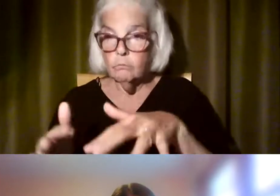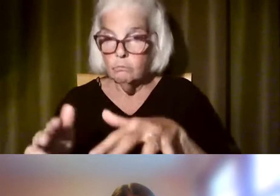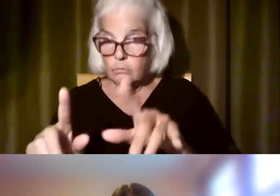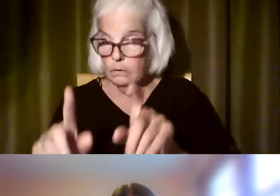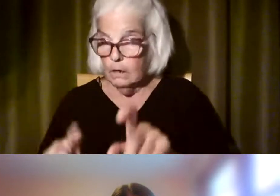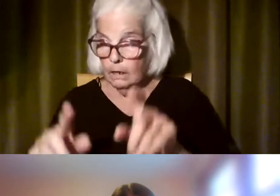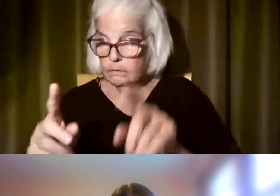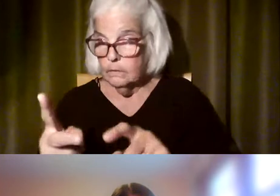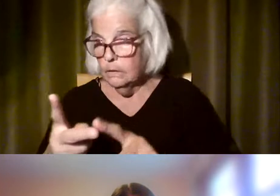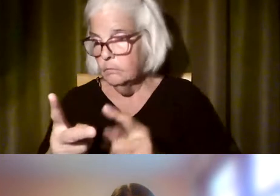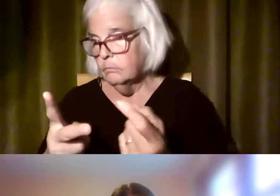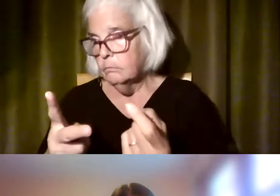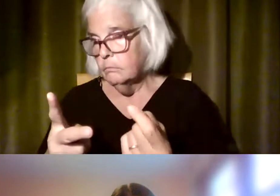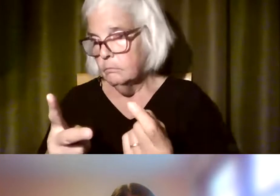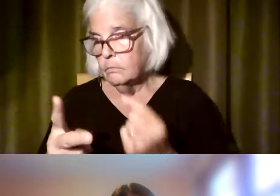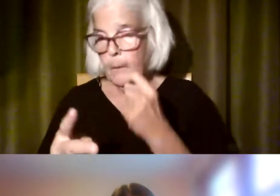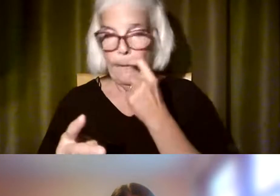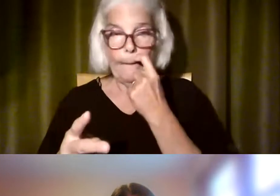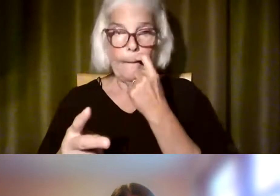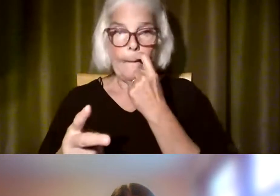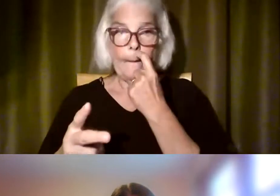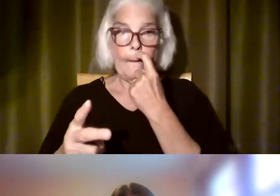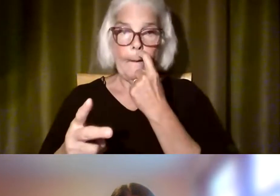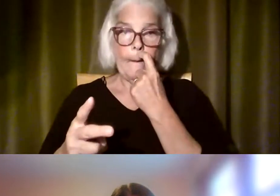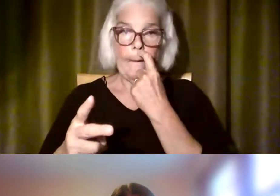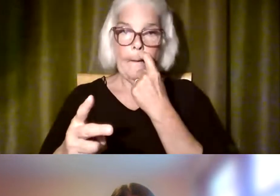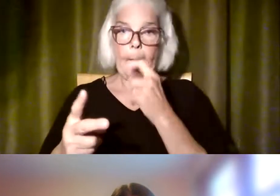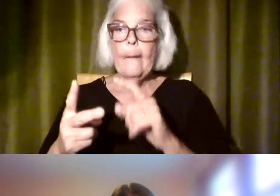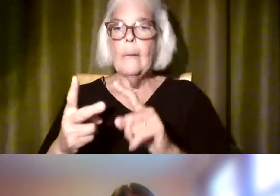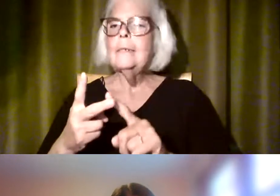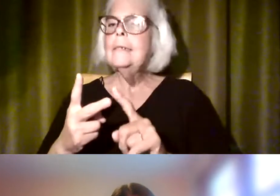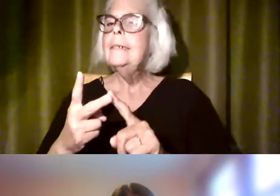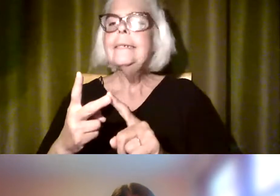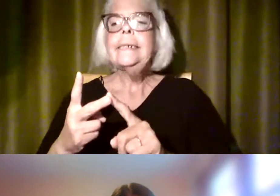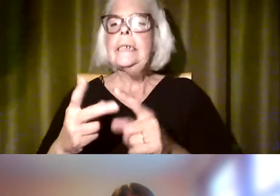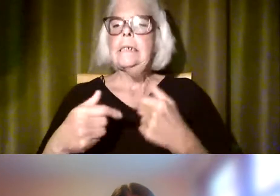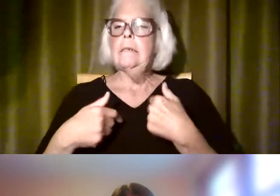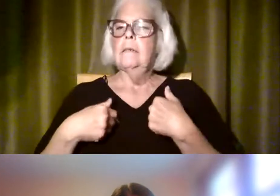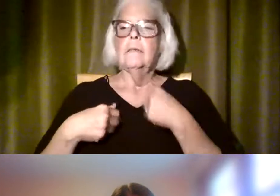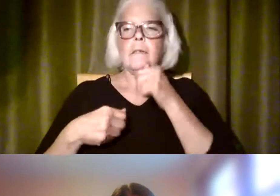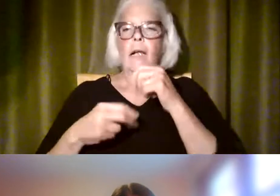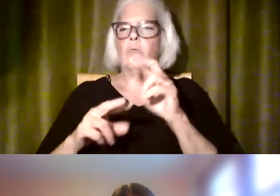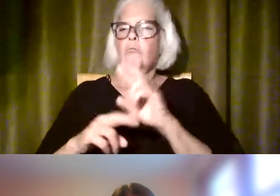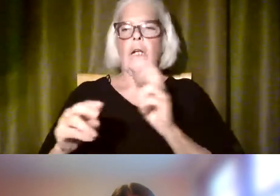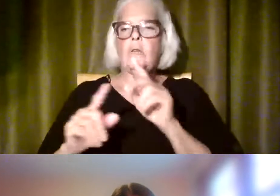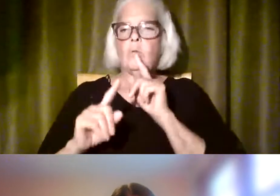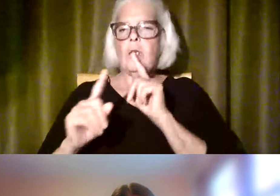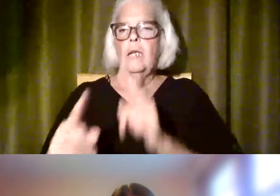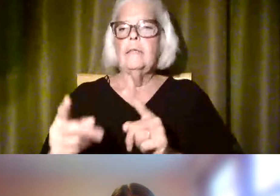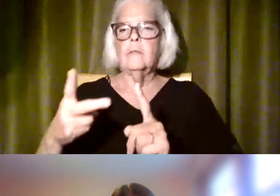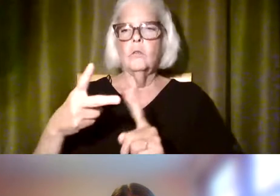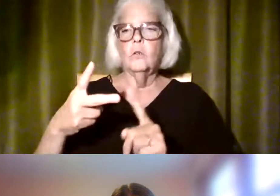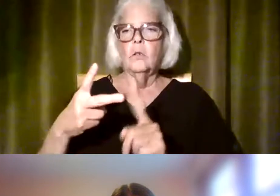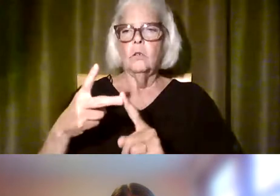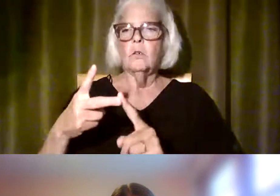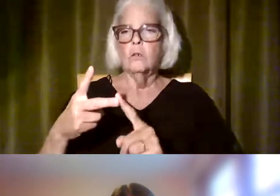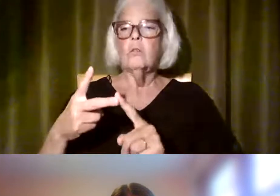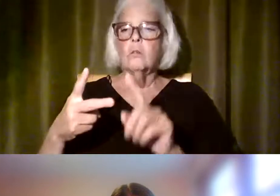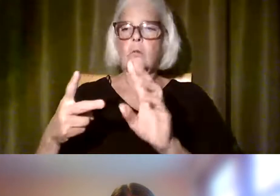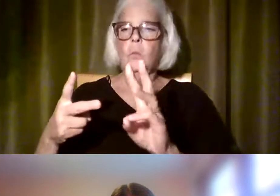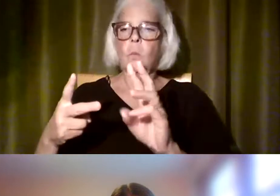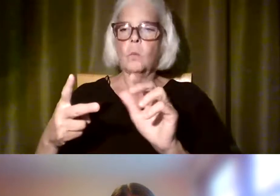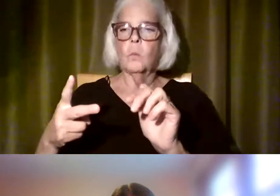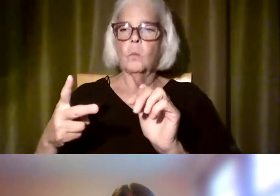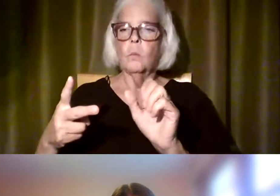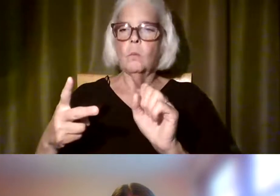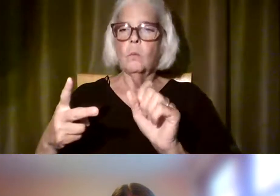here. I can circle back with you, Elaine, directly after this meeting. For general surveillance testing, we're not recommending